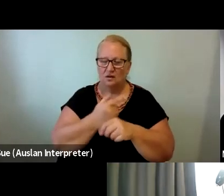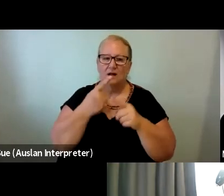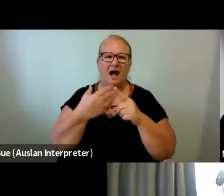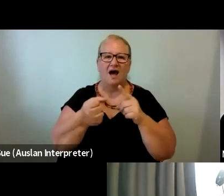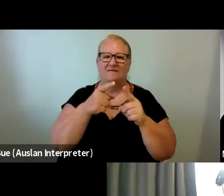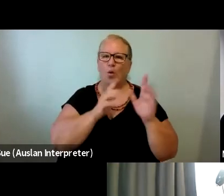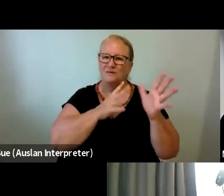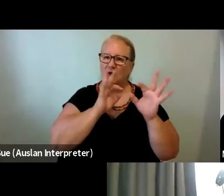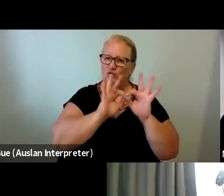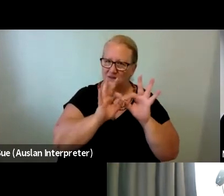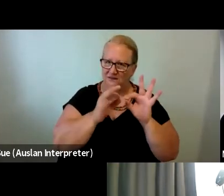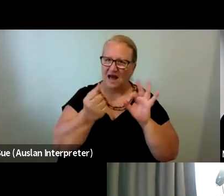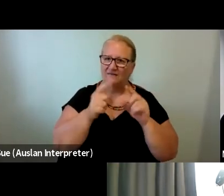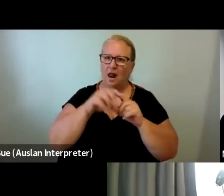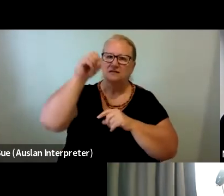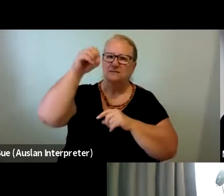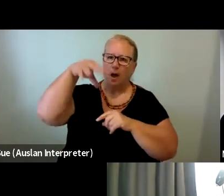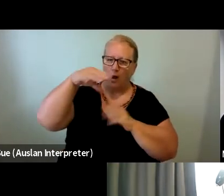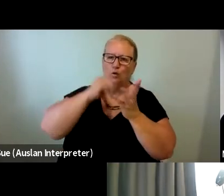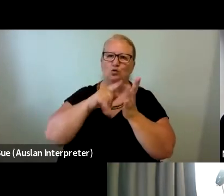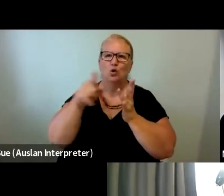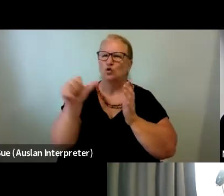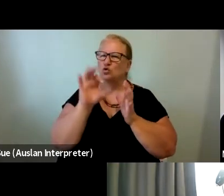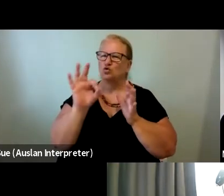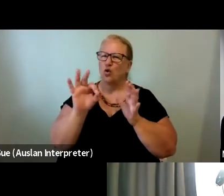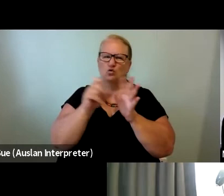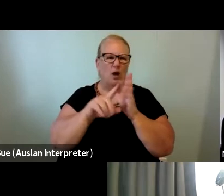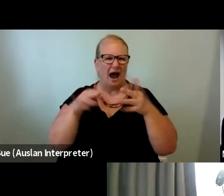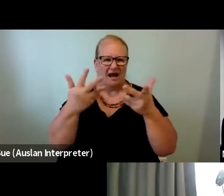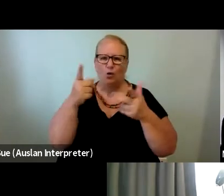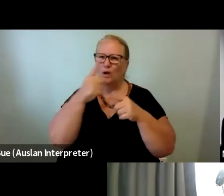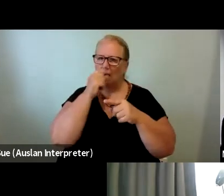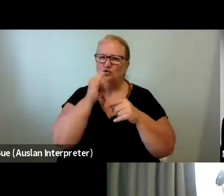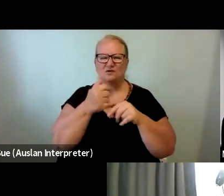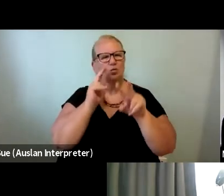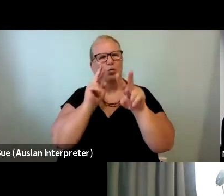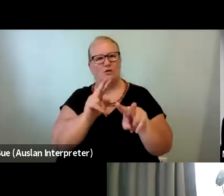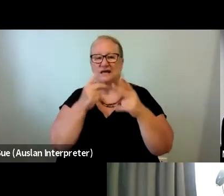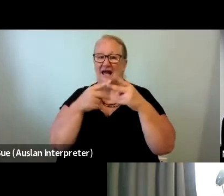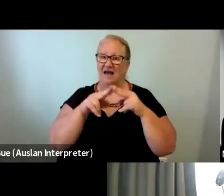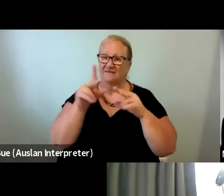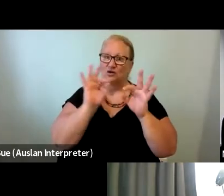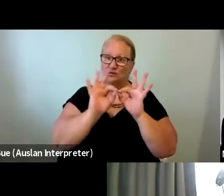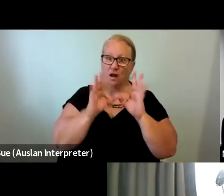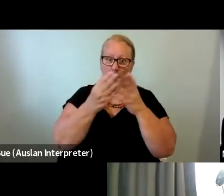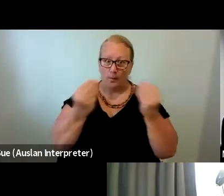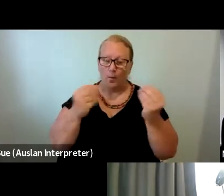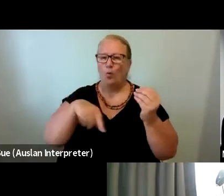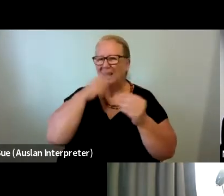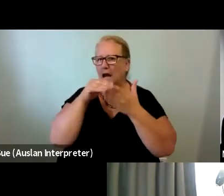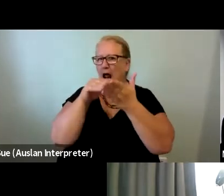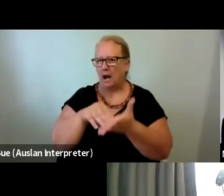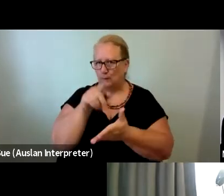well. We have them spotlighted, so you shouldn't have to do anything. But if the interpreters disappear for you, let us know and we can help you